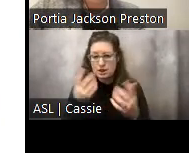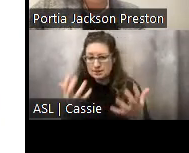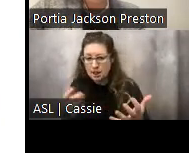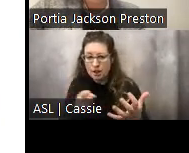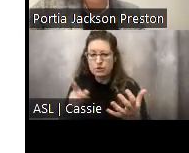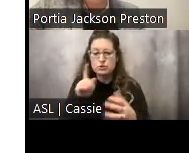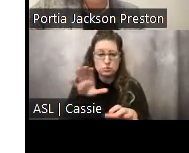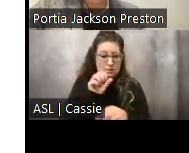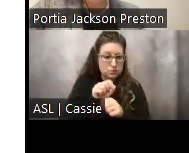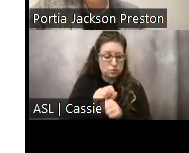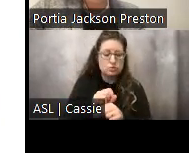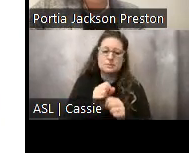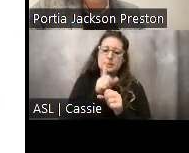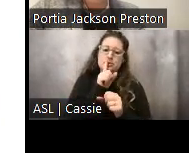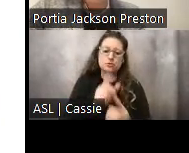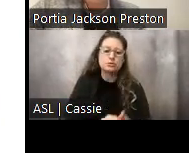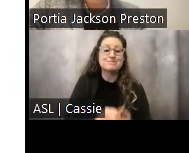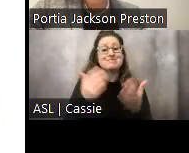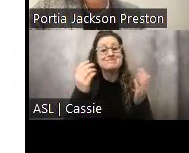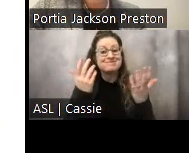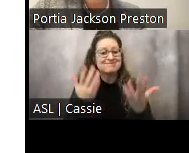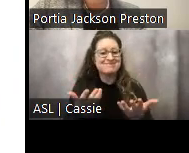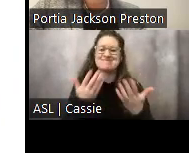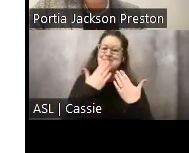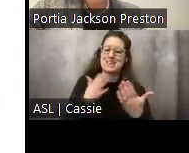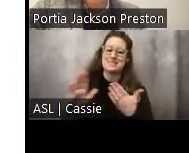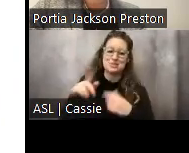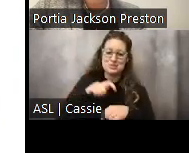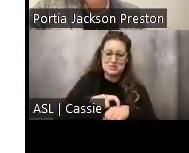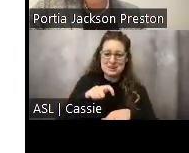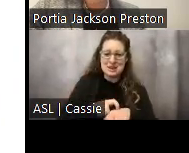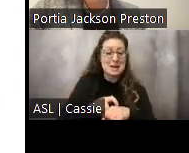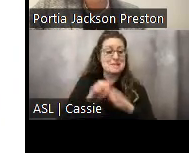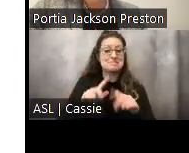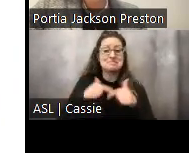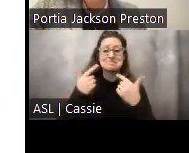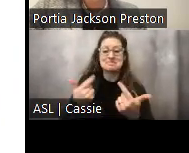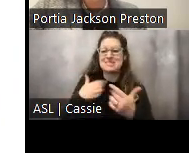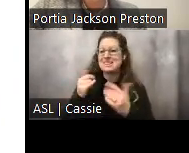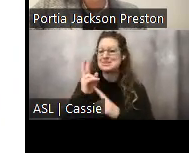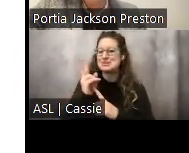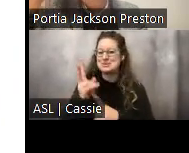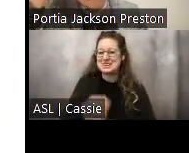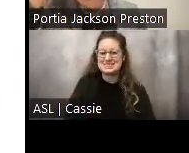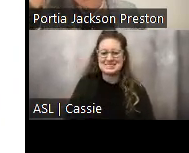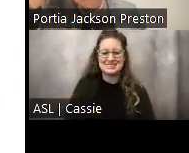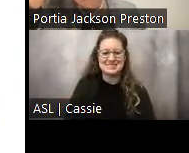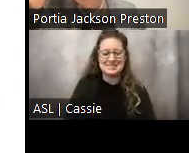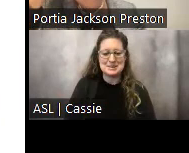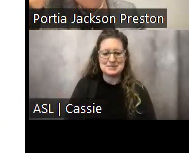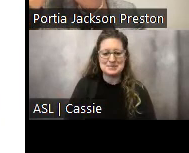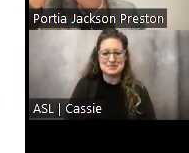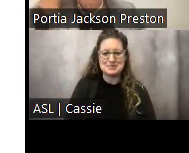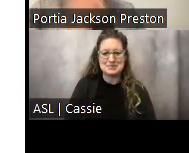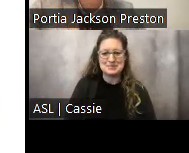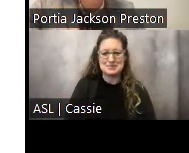With that, thank you so much for your time. I'm turning it over. We have 2 minutes. Thank you so much, everyone, to